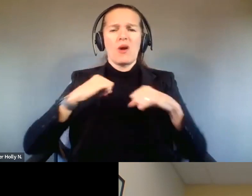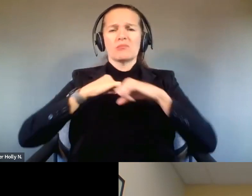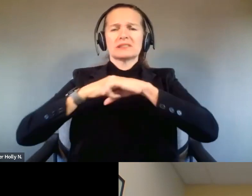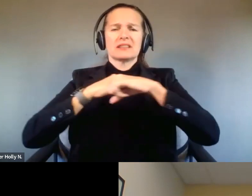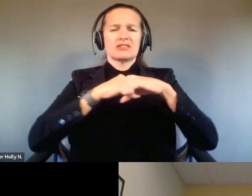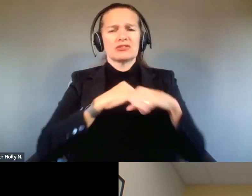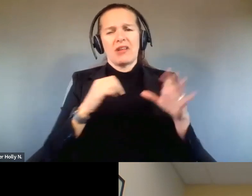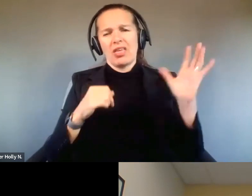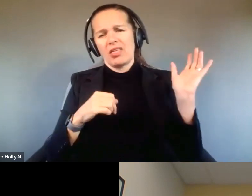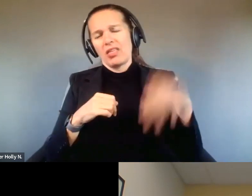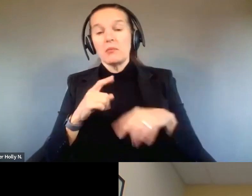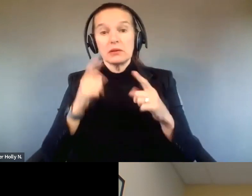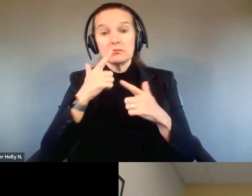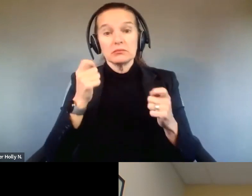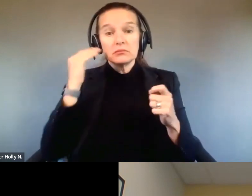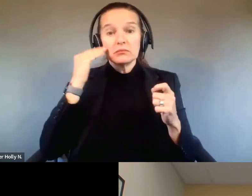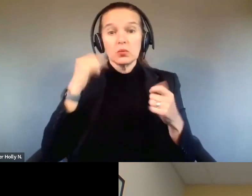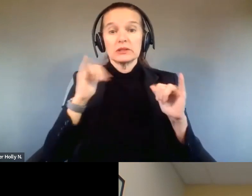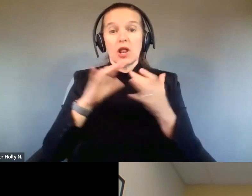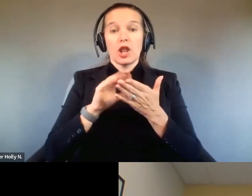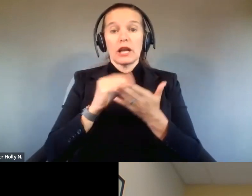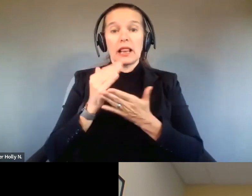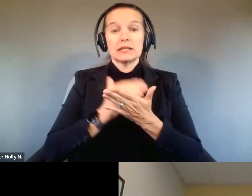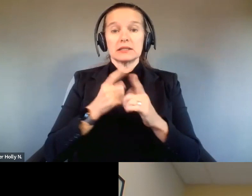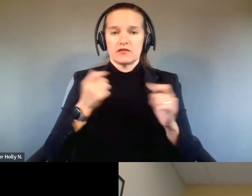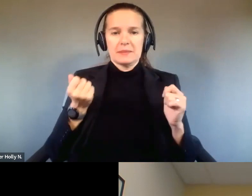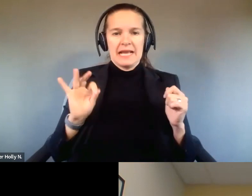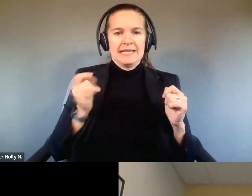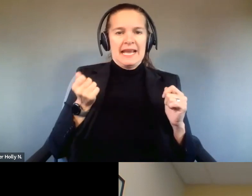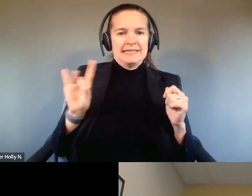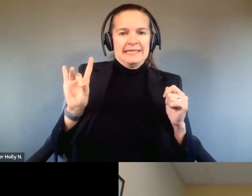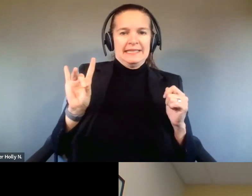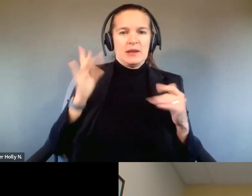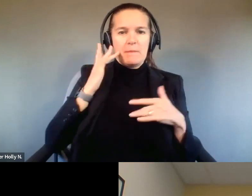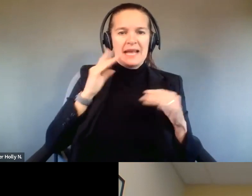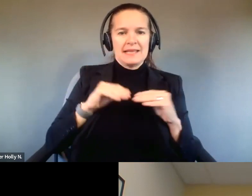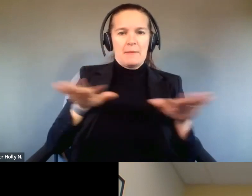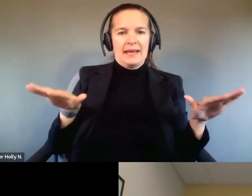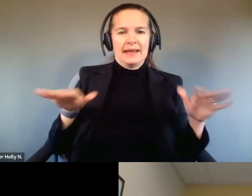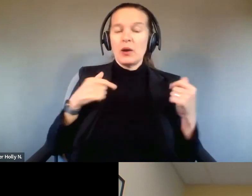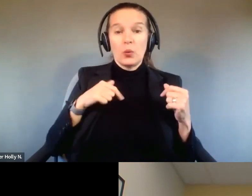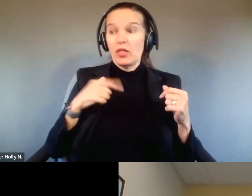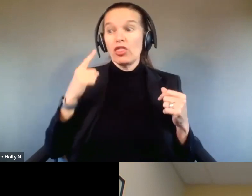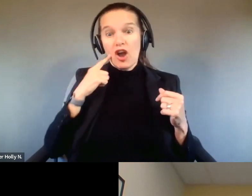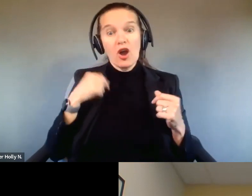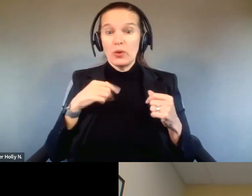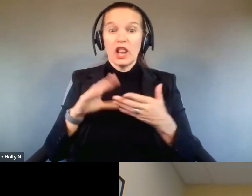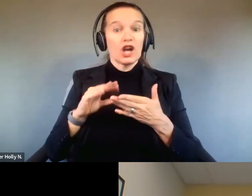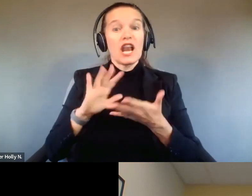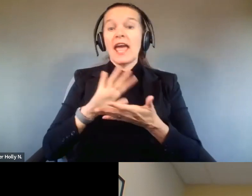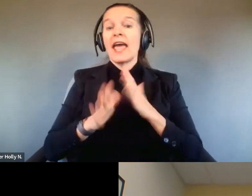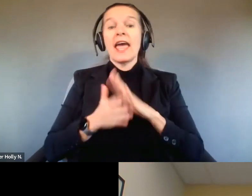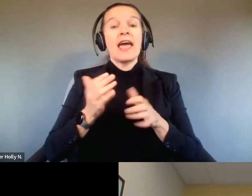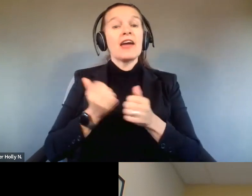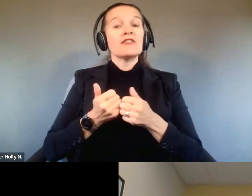it's interesting to know we're still learning lessons from that 1918 pandemic. We feel like we've been learning everything that's been able to teach us.